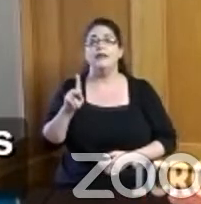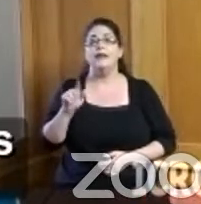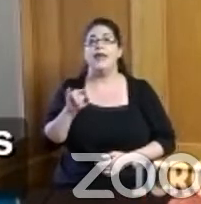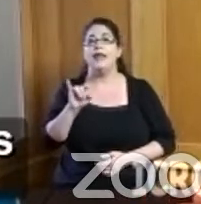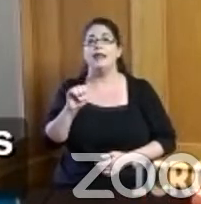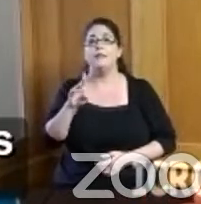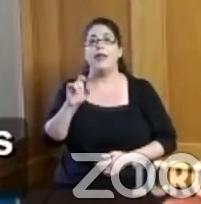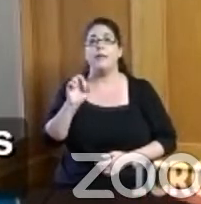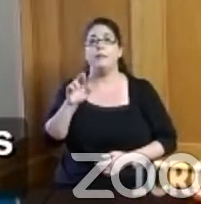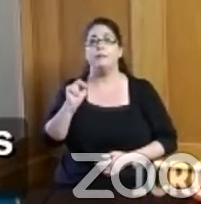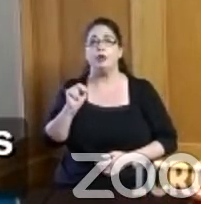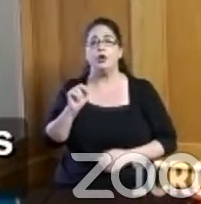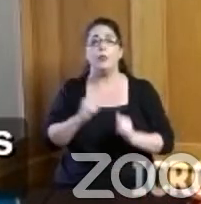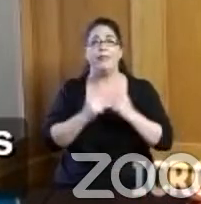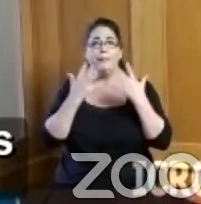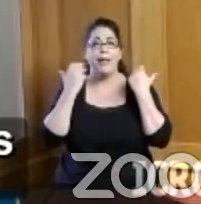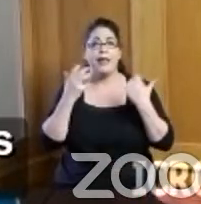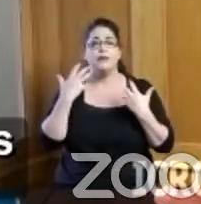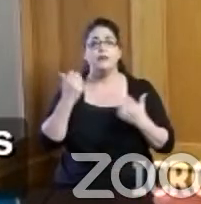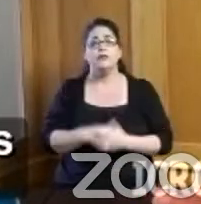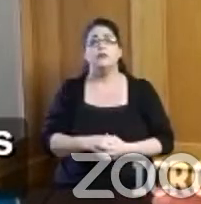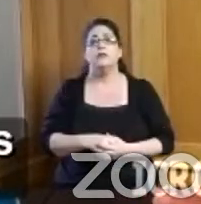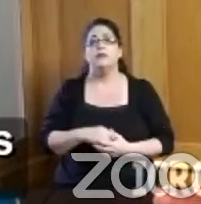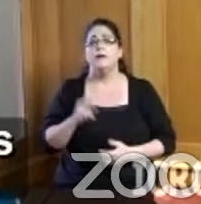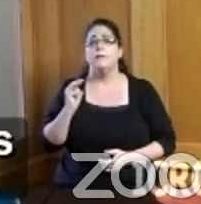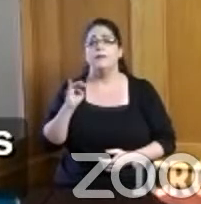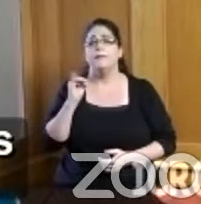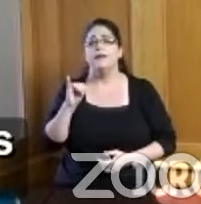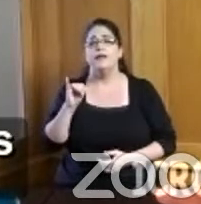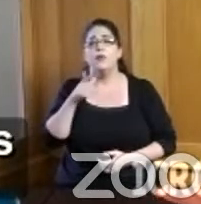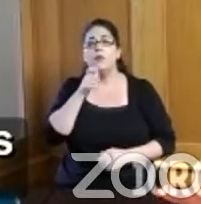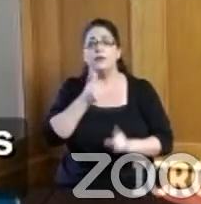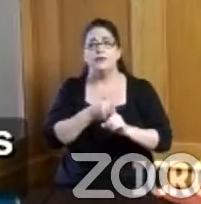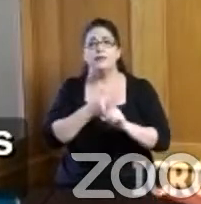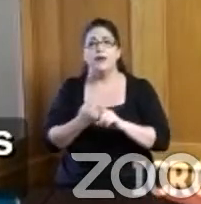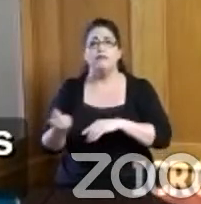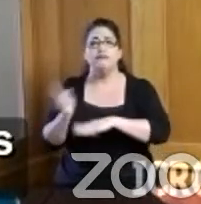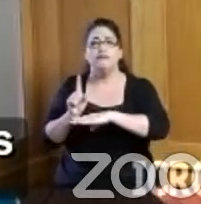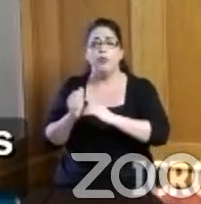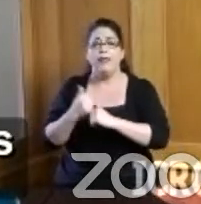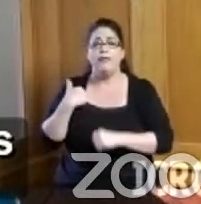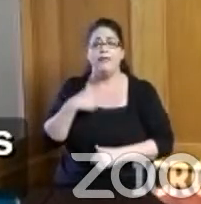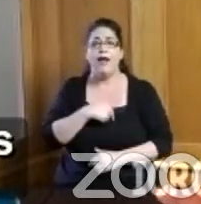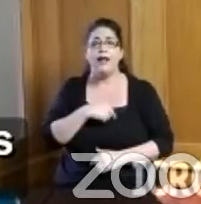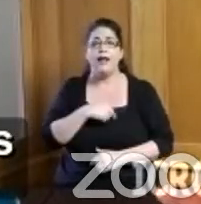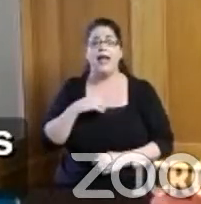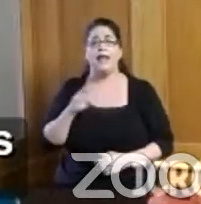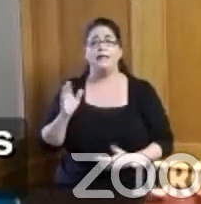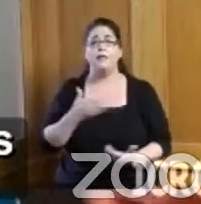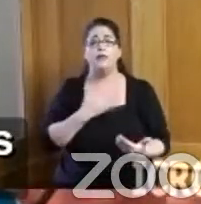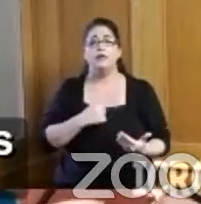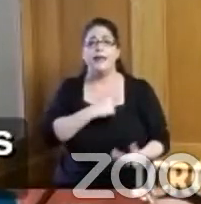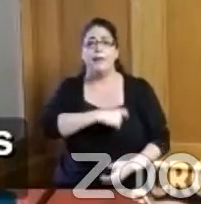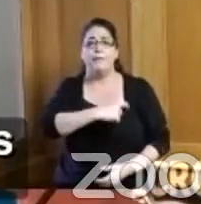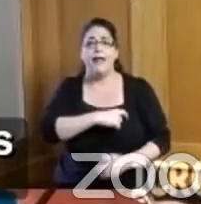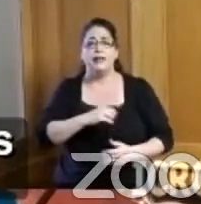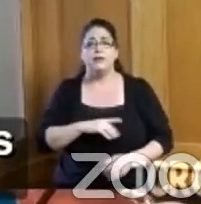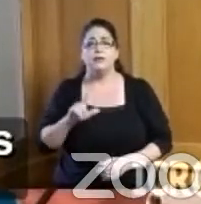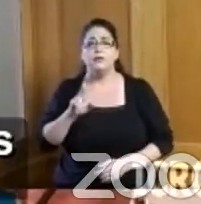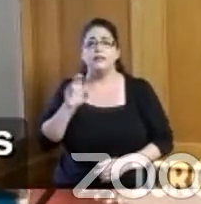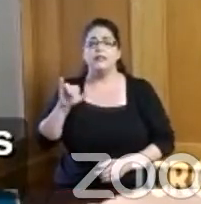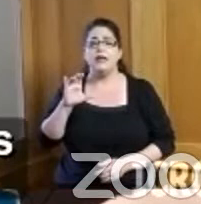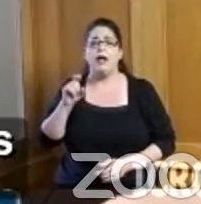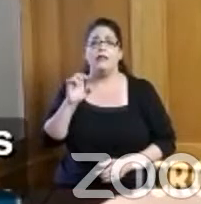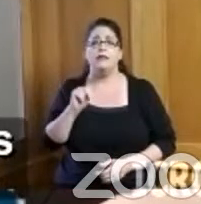with the Bengals, as well as Mimi that also stood with us, and the music ambassadors, Bootsy Collins' wife,